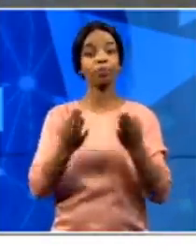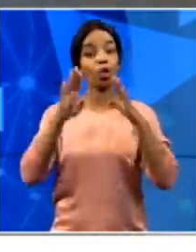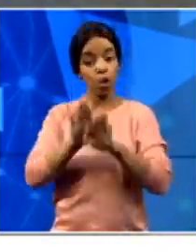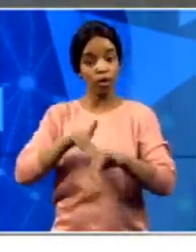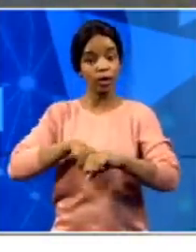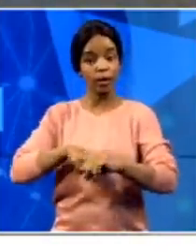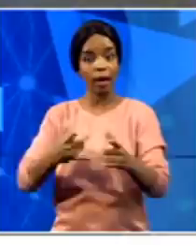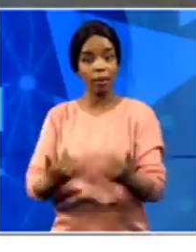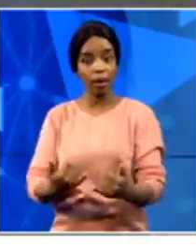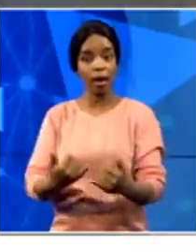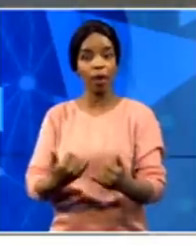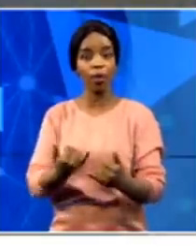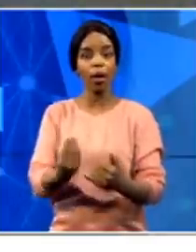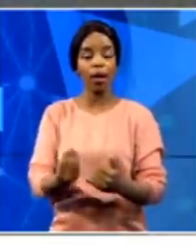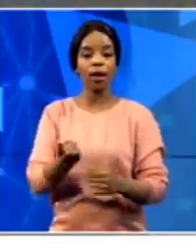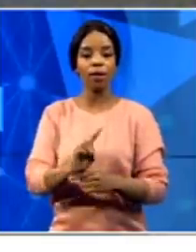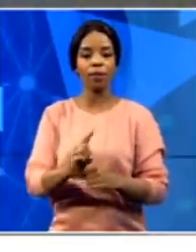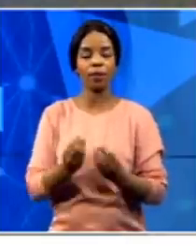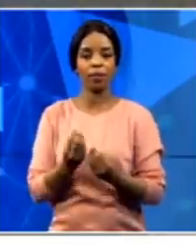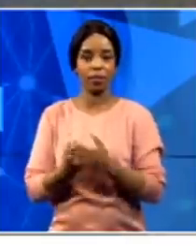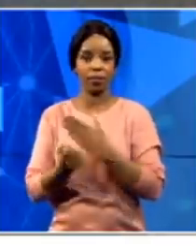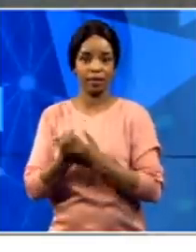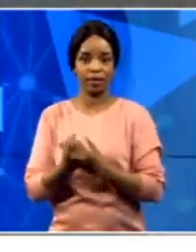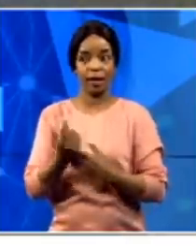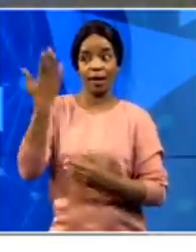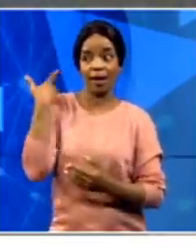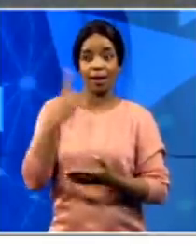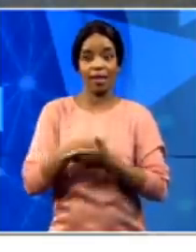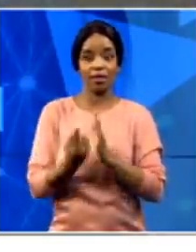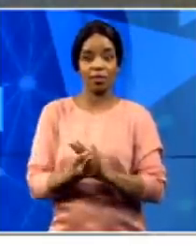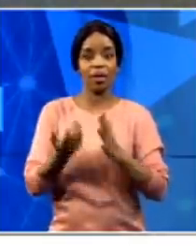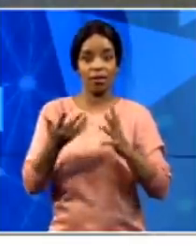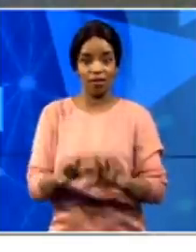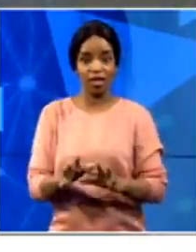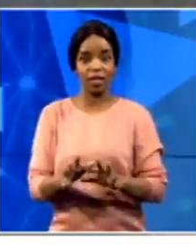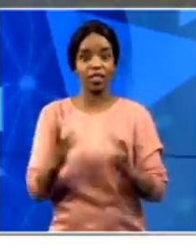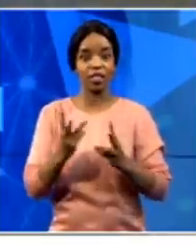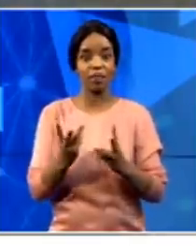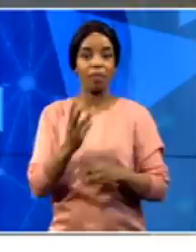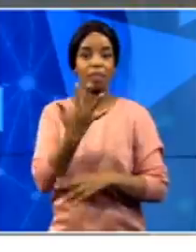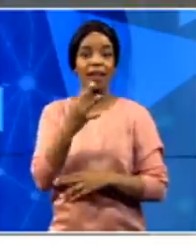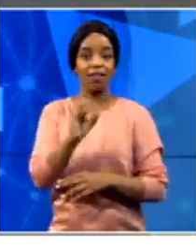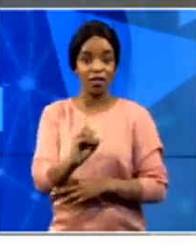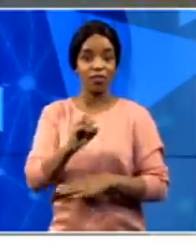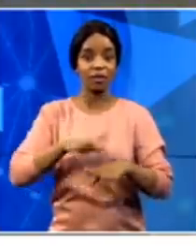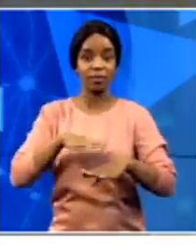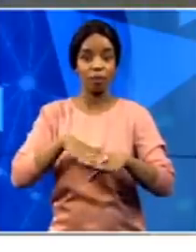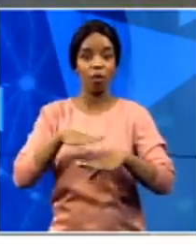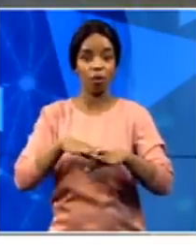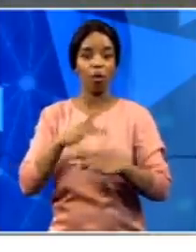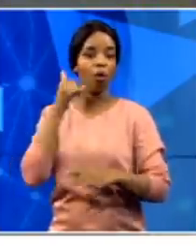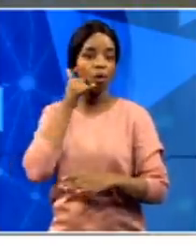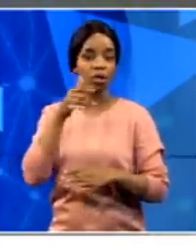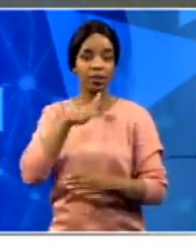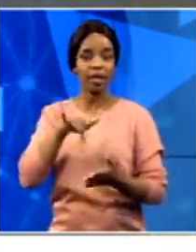we have limited staff on board. But last week, we brought 50 more people to join us in our call center to respond to the calls. And